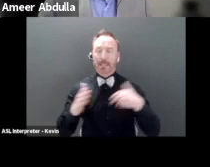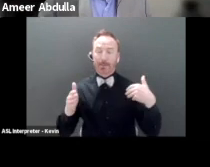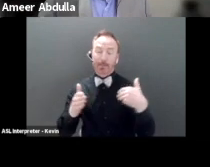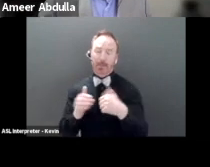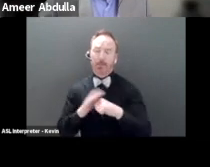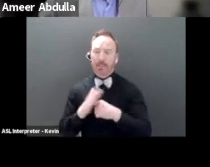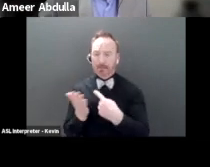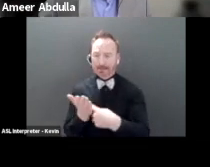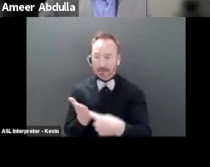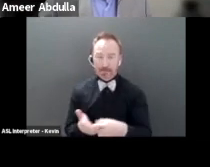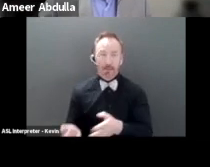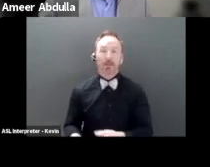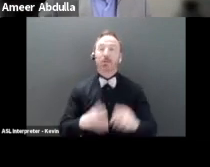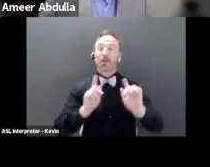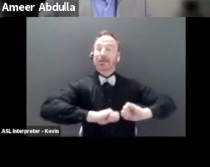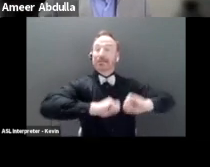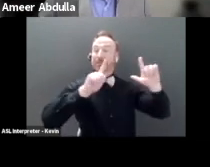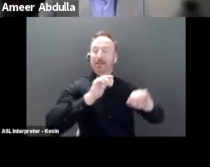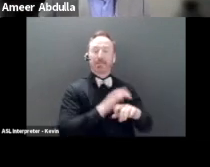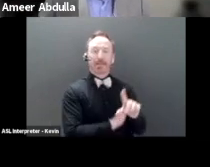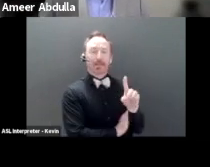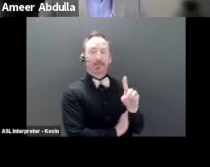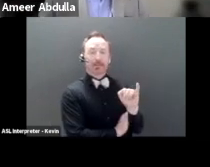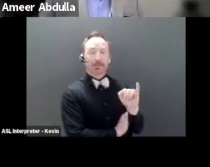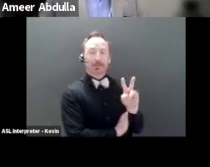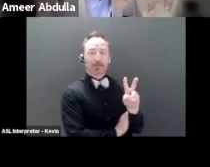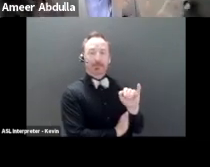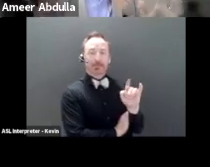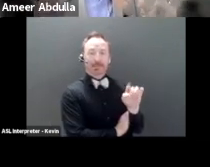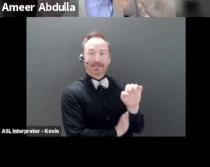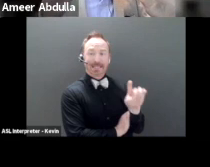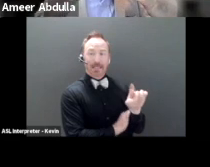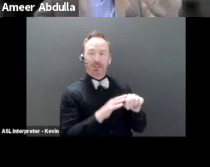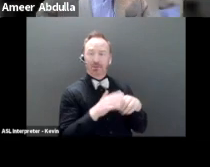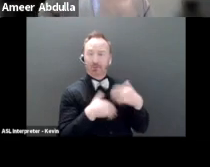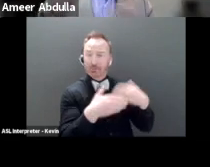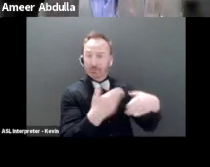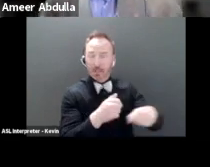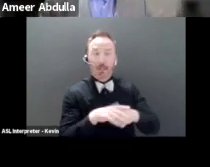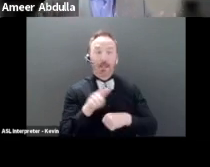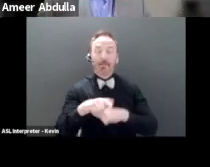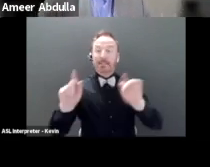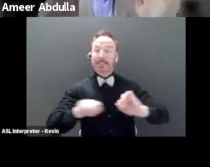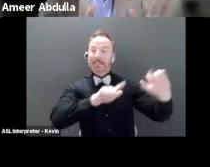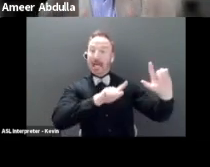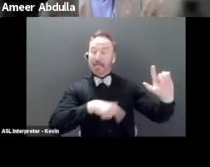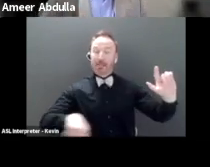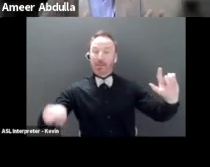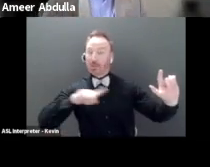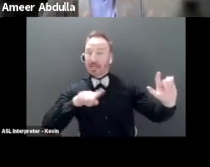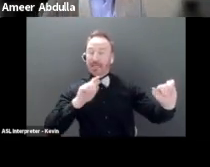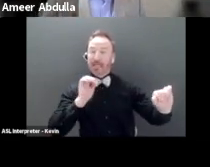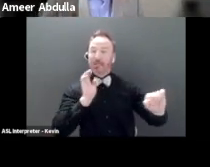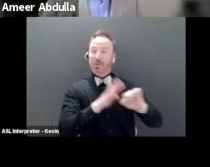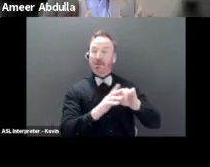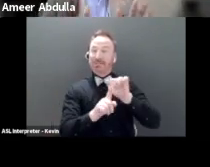Now I'm going to move on to dividends, just to keep us moving here. So this slide, don't let it betray you. There's a lot of information